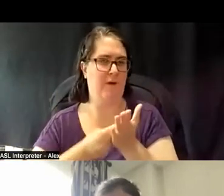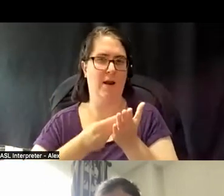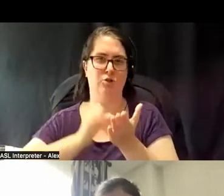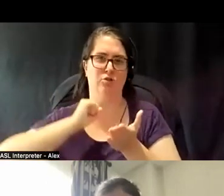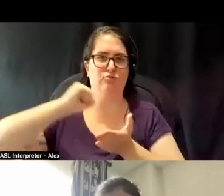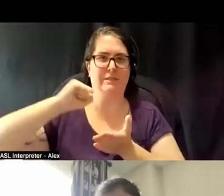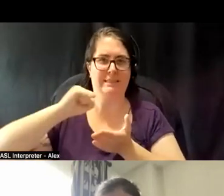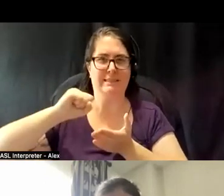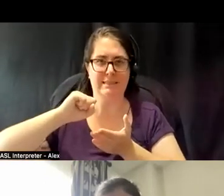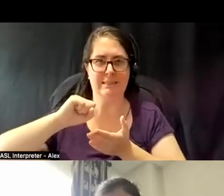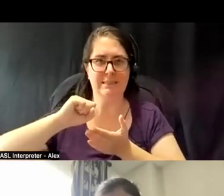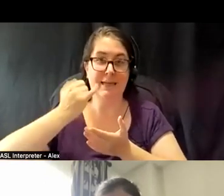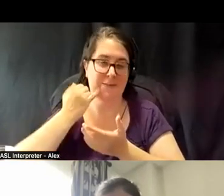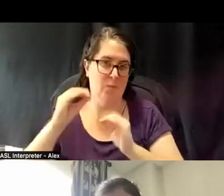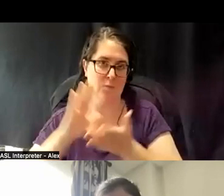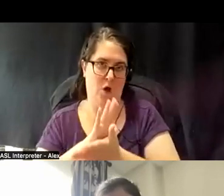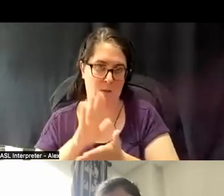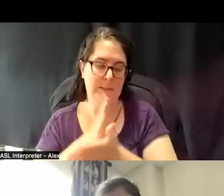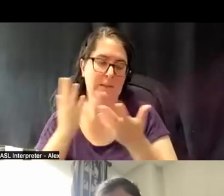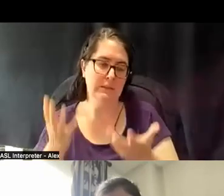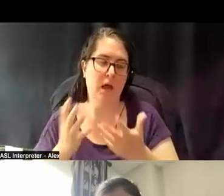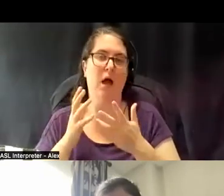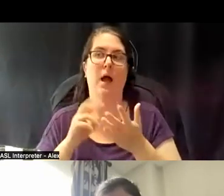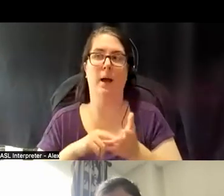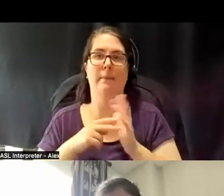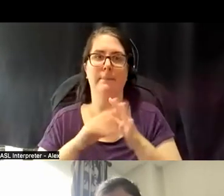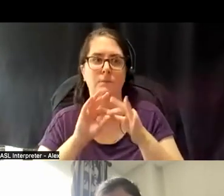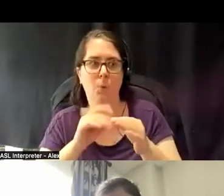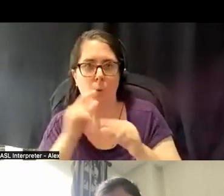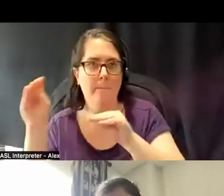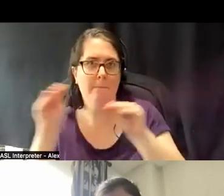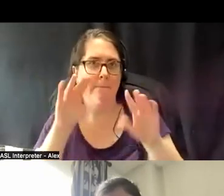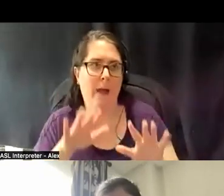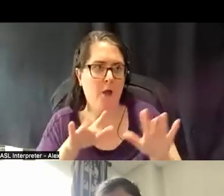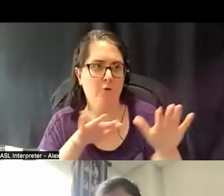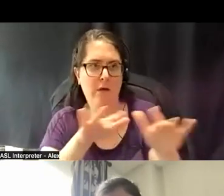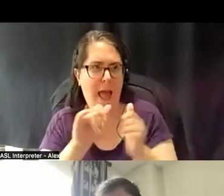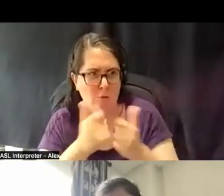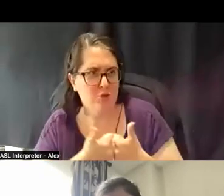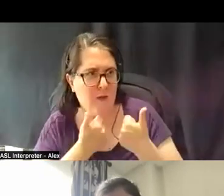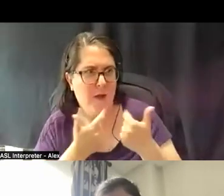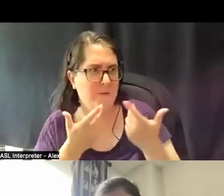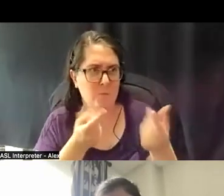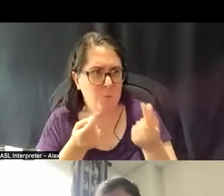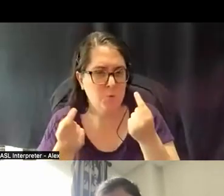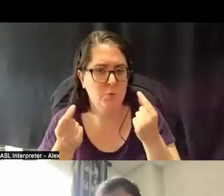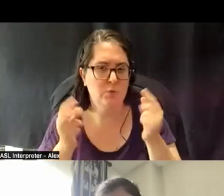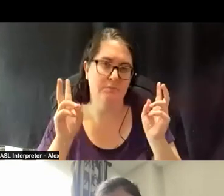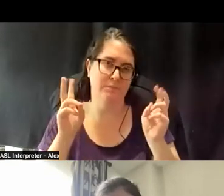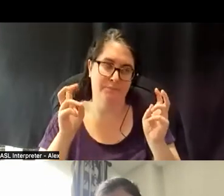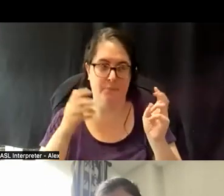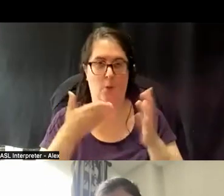undocumented, which allowed us to connect with undocumented migrant workers and how they survived, quote unquote,